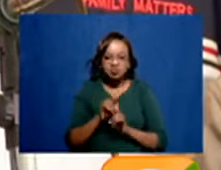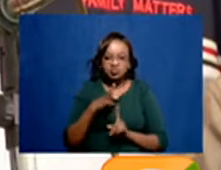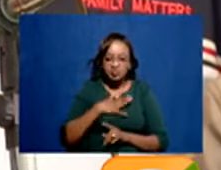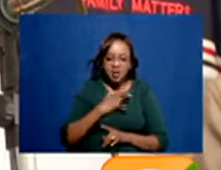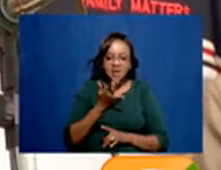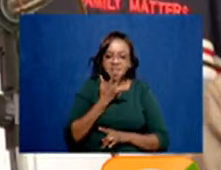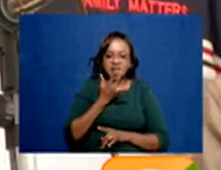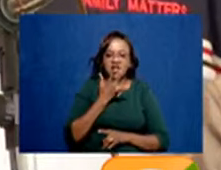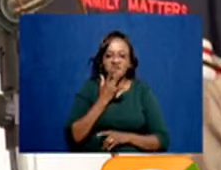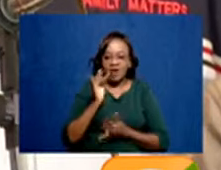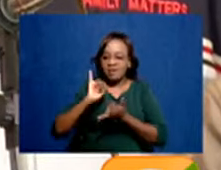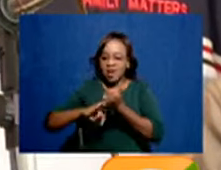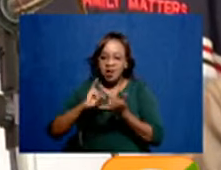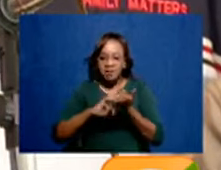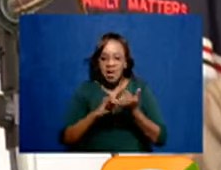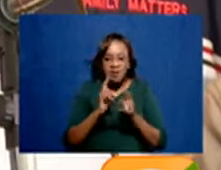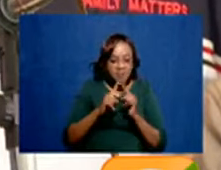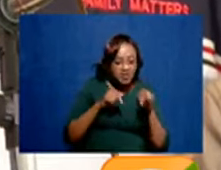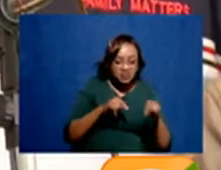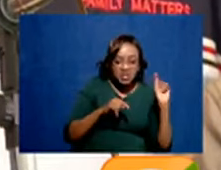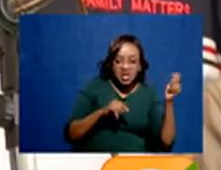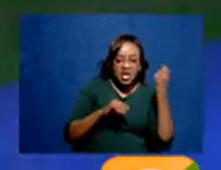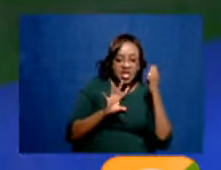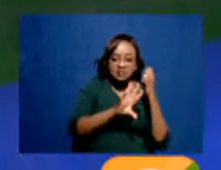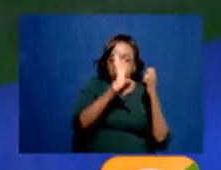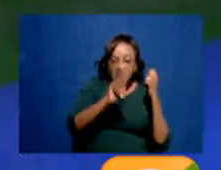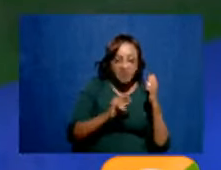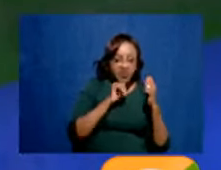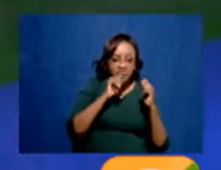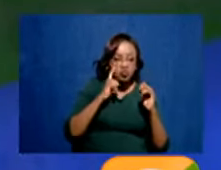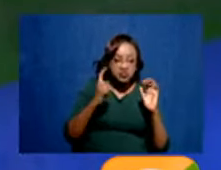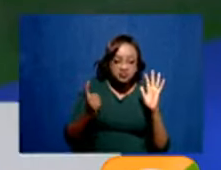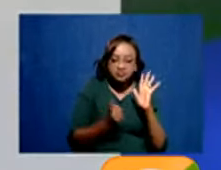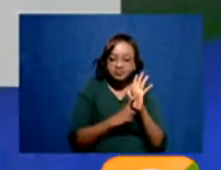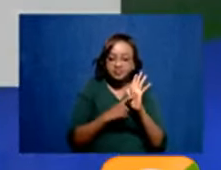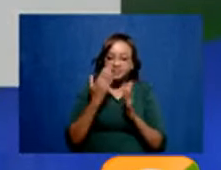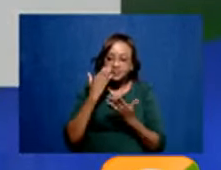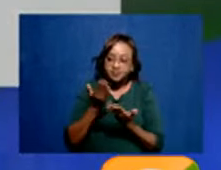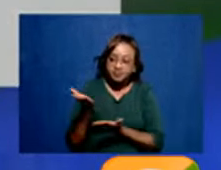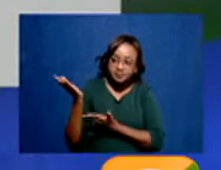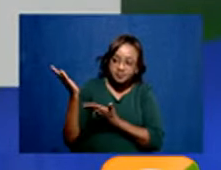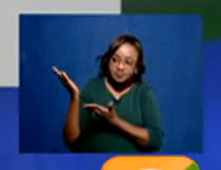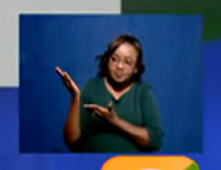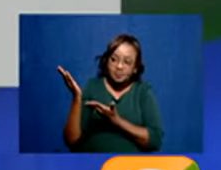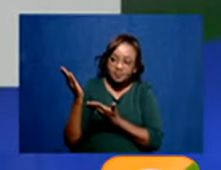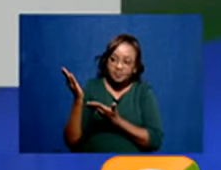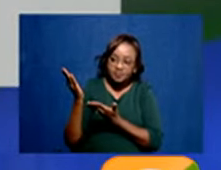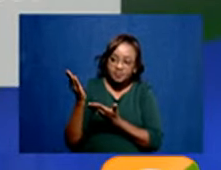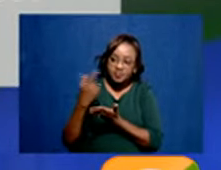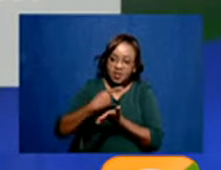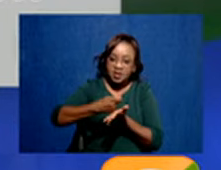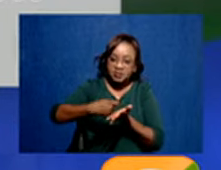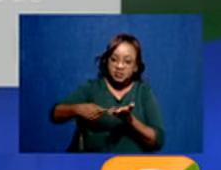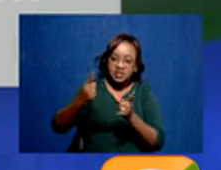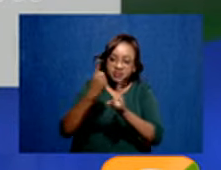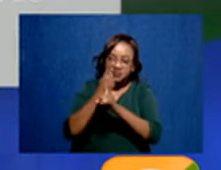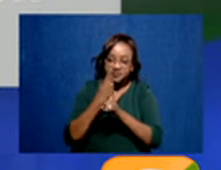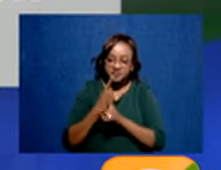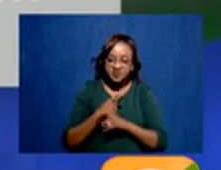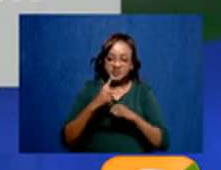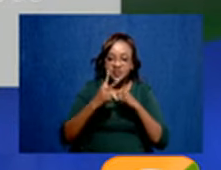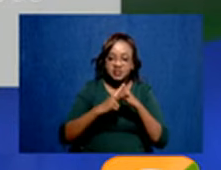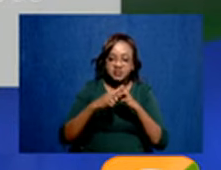not recognized in Kenya and in Africa. The petition that was signed by representatives from over